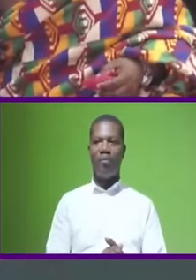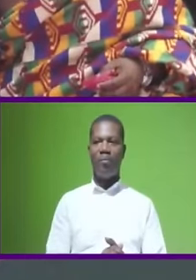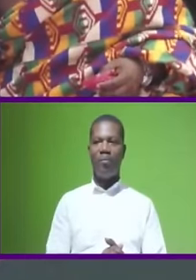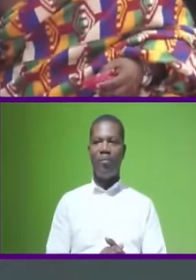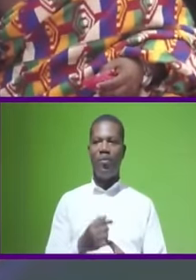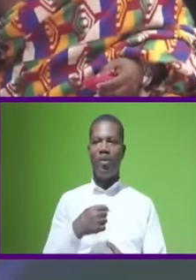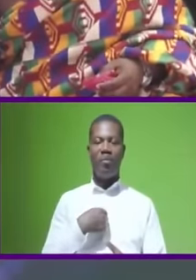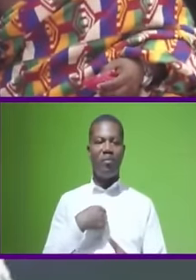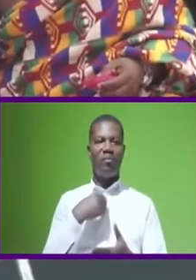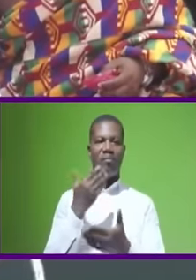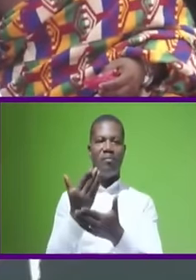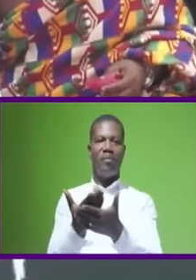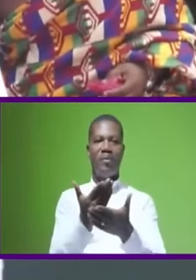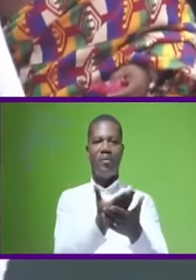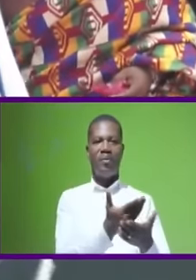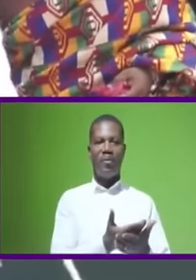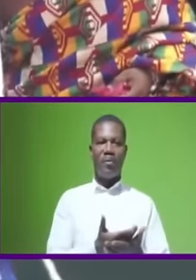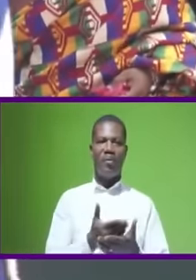Mesre.